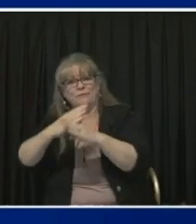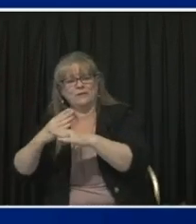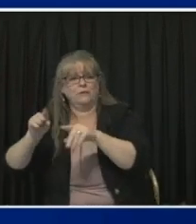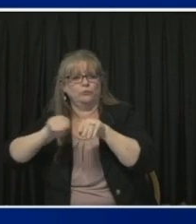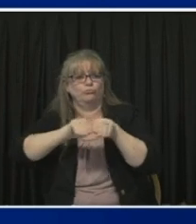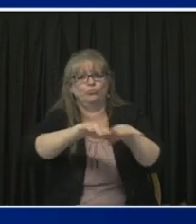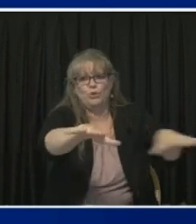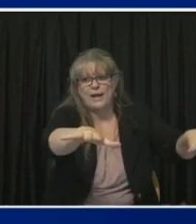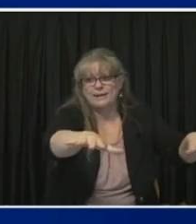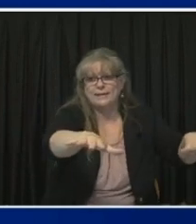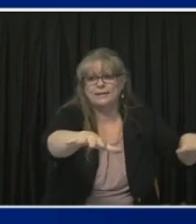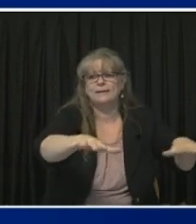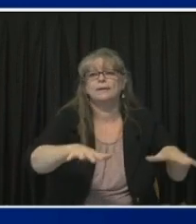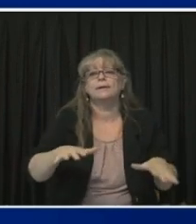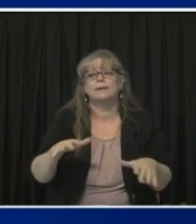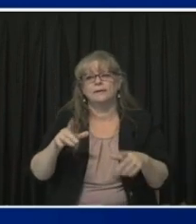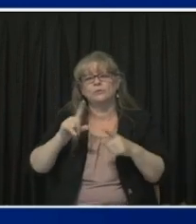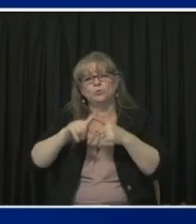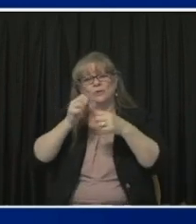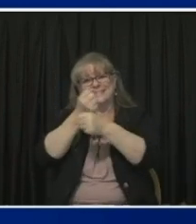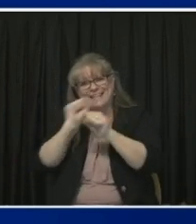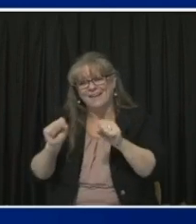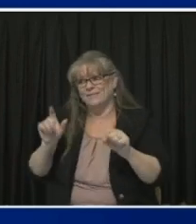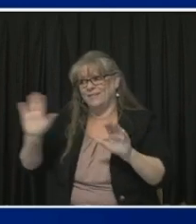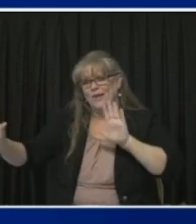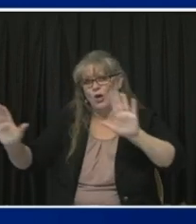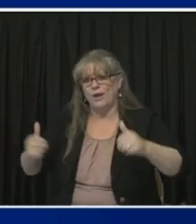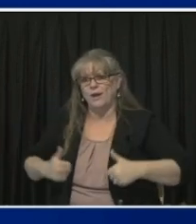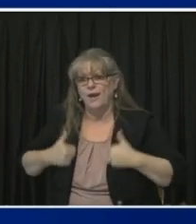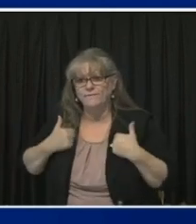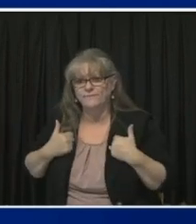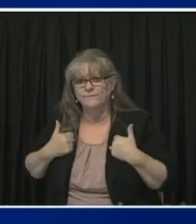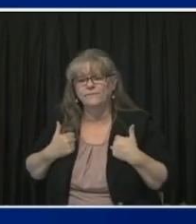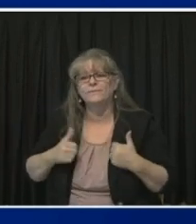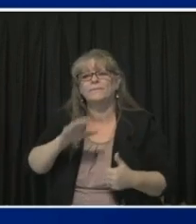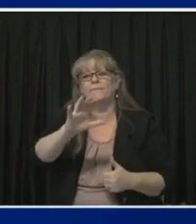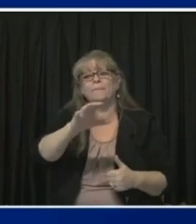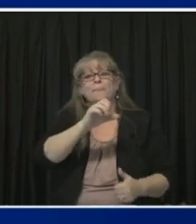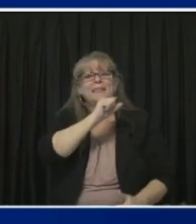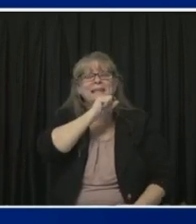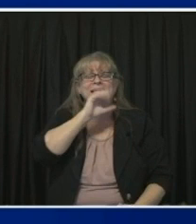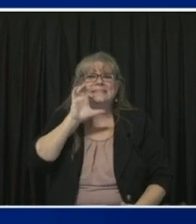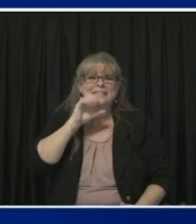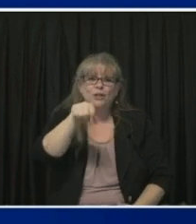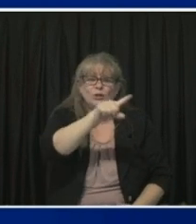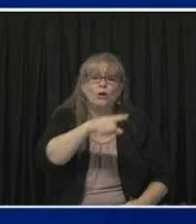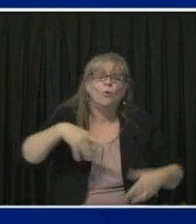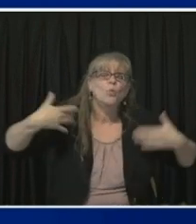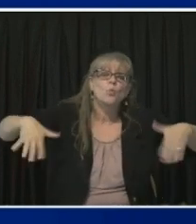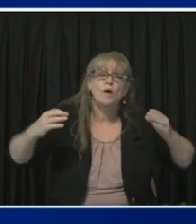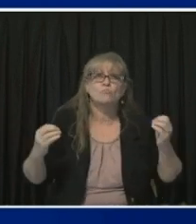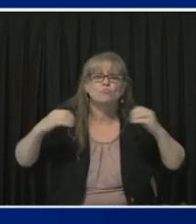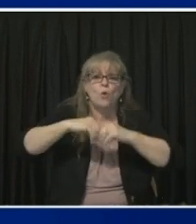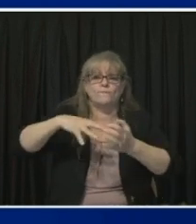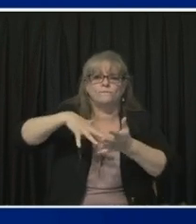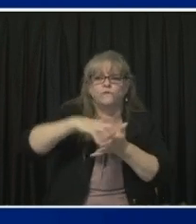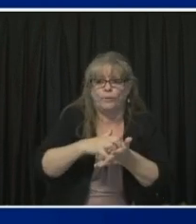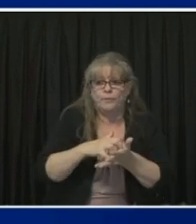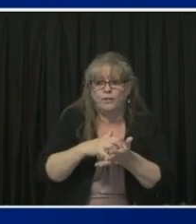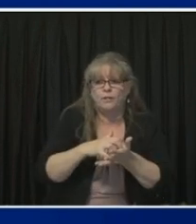lives among a group that is more vulnerable than any other group. As Laura mentioned, everybody's potentially vulnerable. As you know, we lost